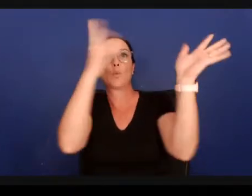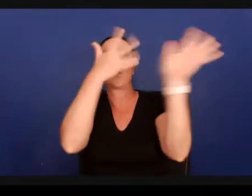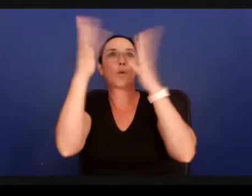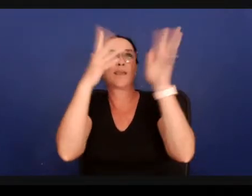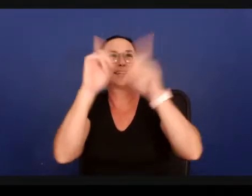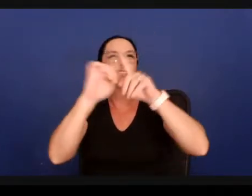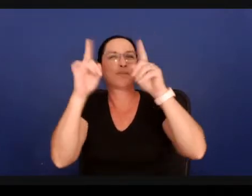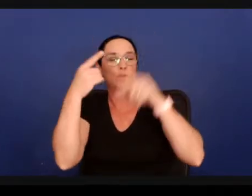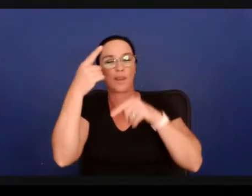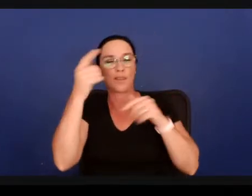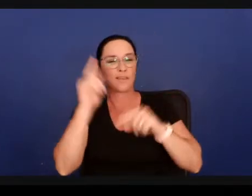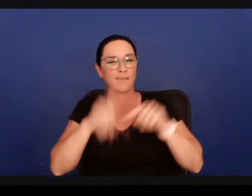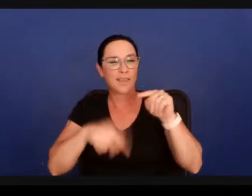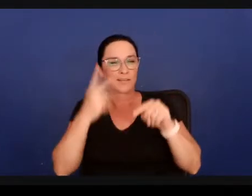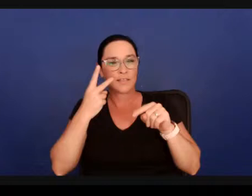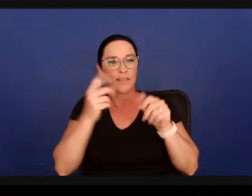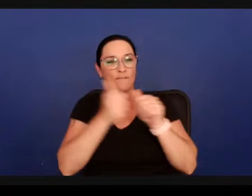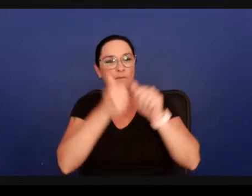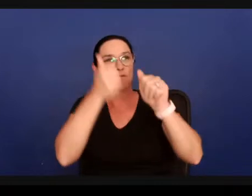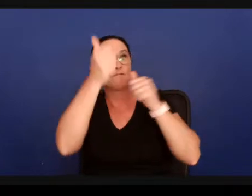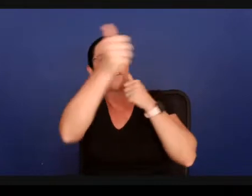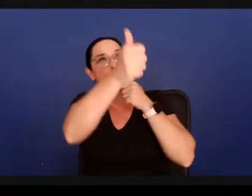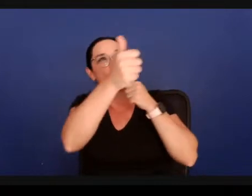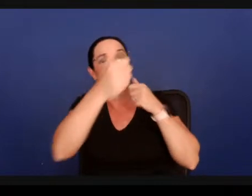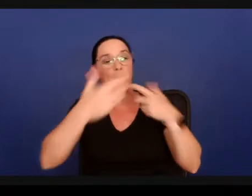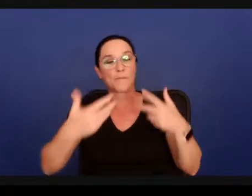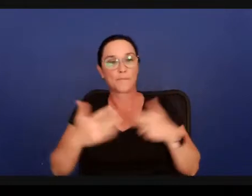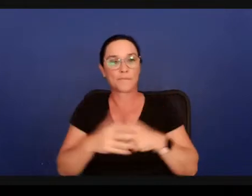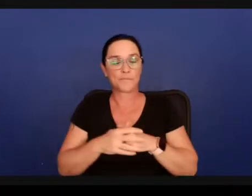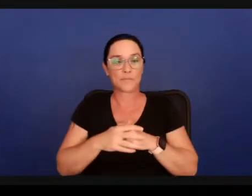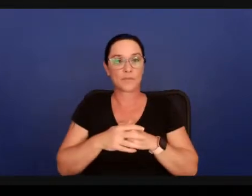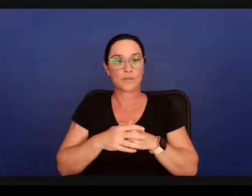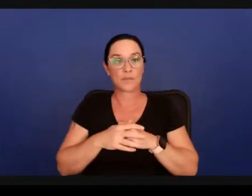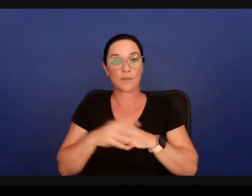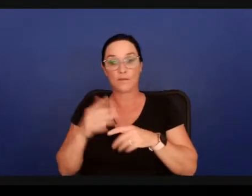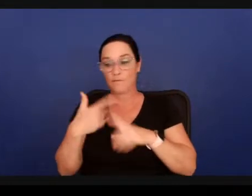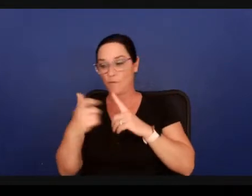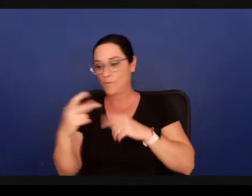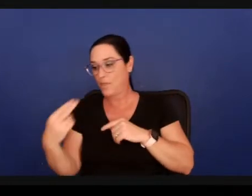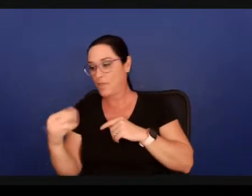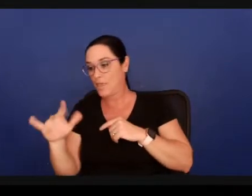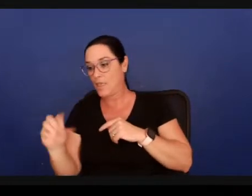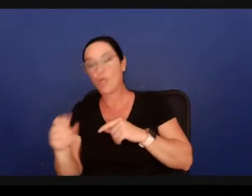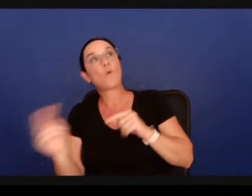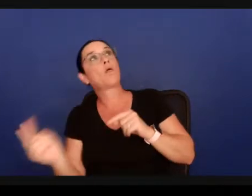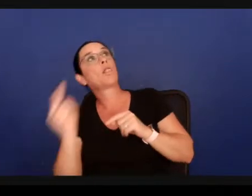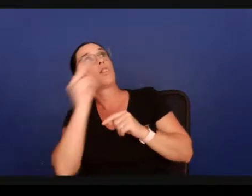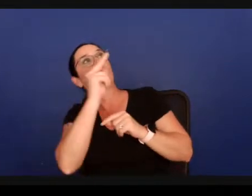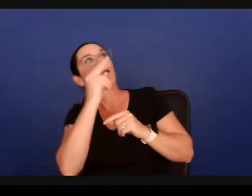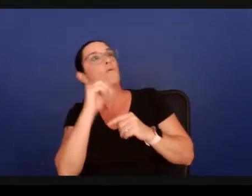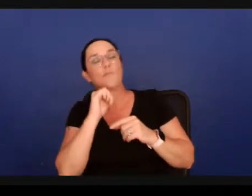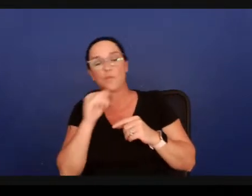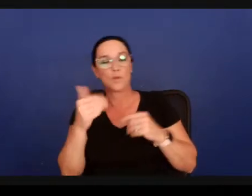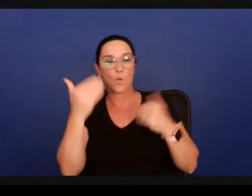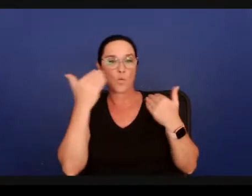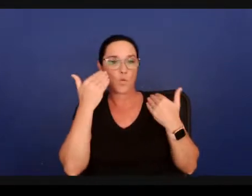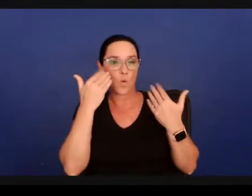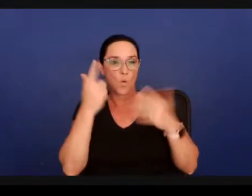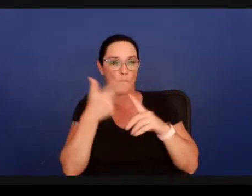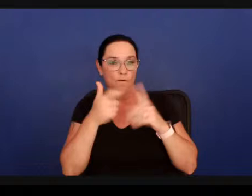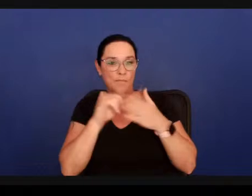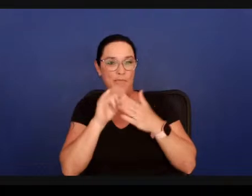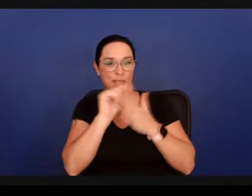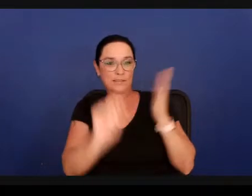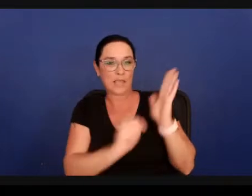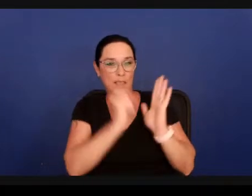tell from far away. Places like Hilo, everyone lived, and we don't know much about that era of it. So what we can say is